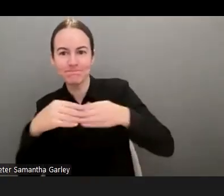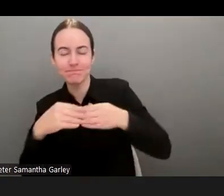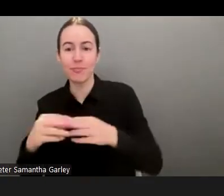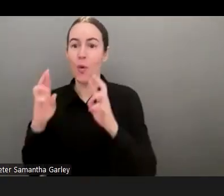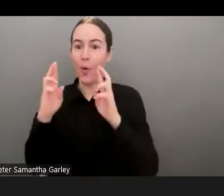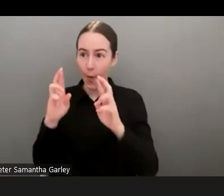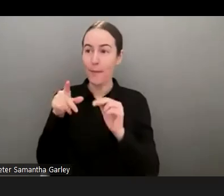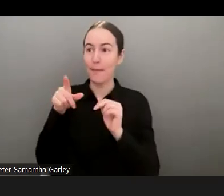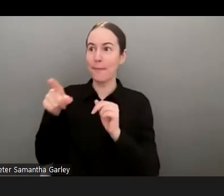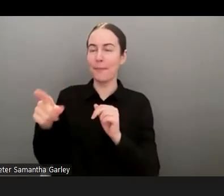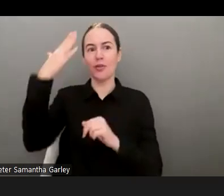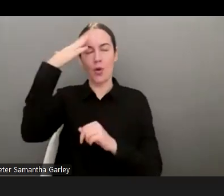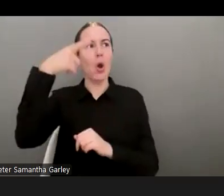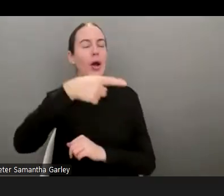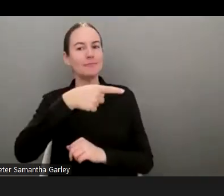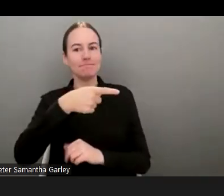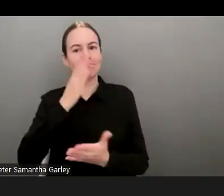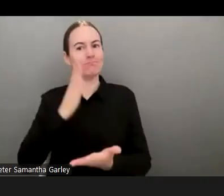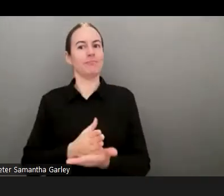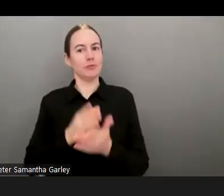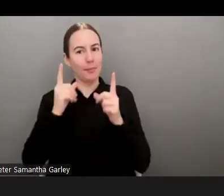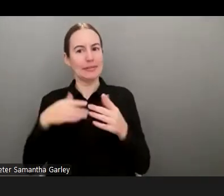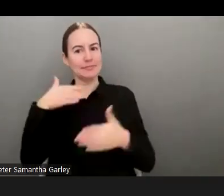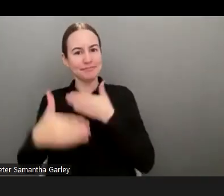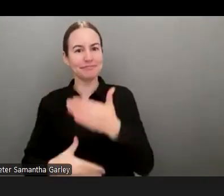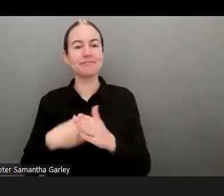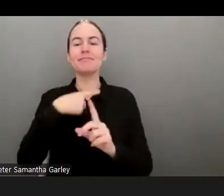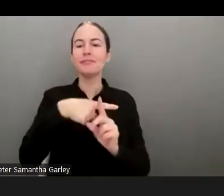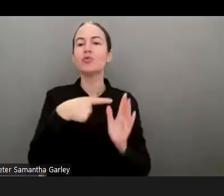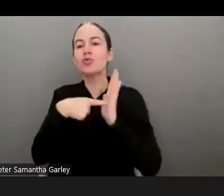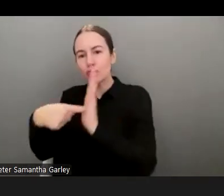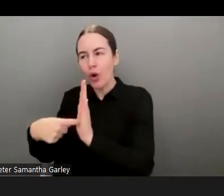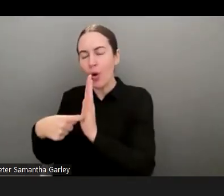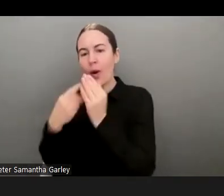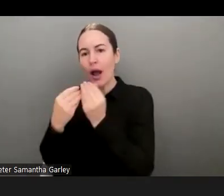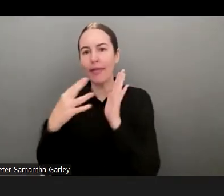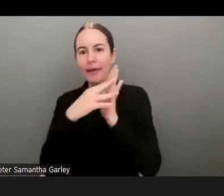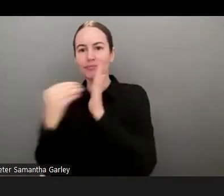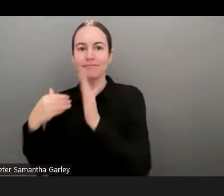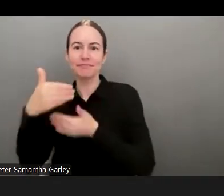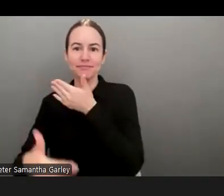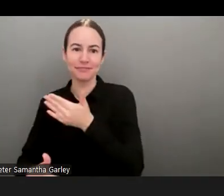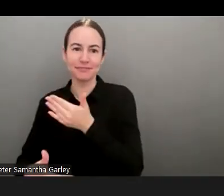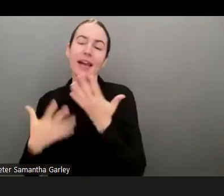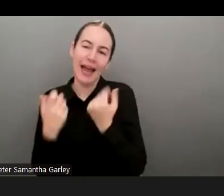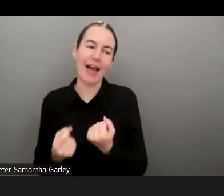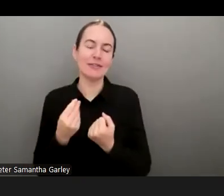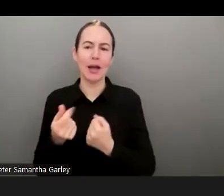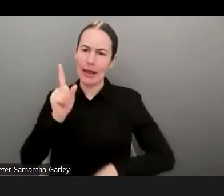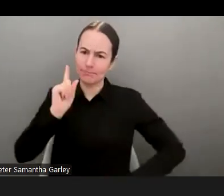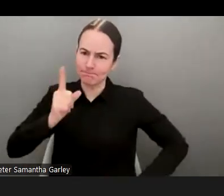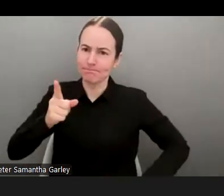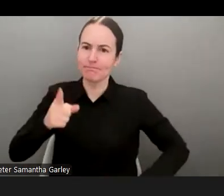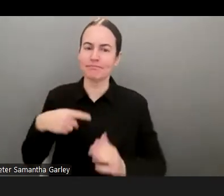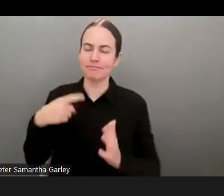show them how it can be done. But we also use penalties when we are doing a supervision. It can come